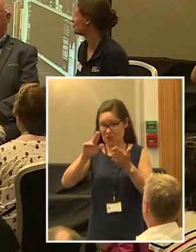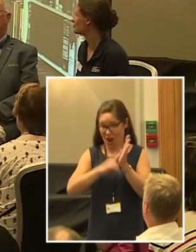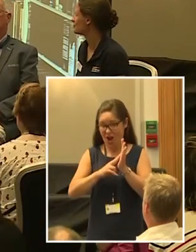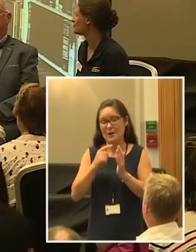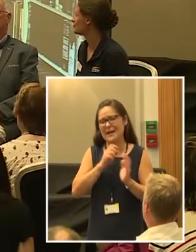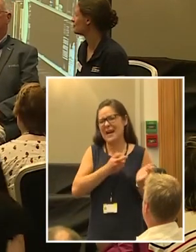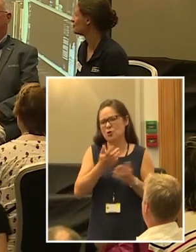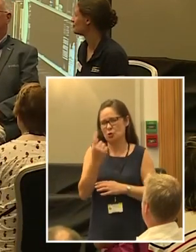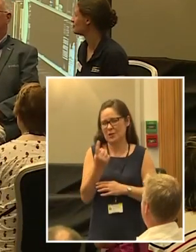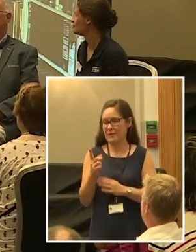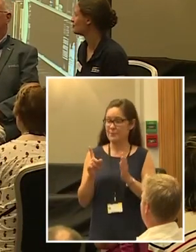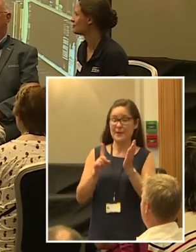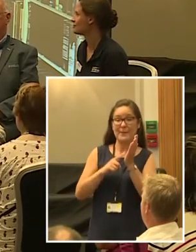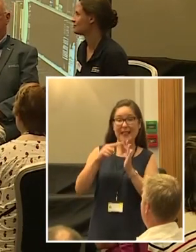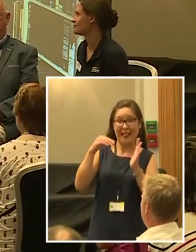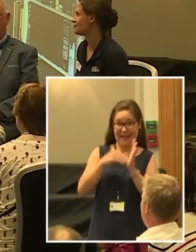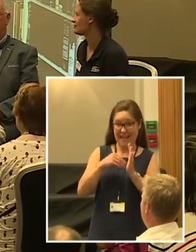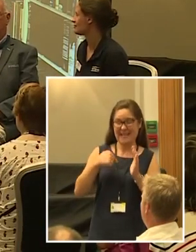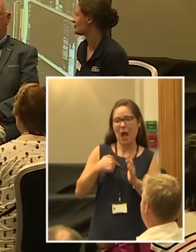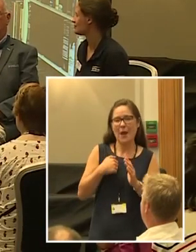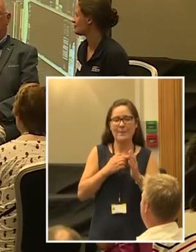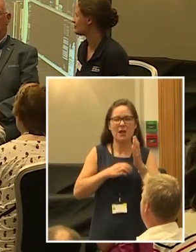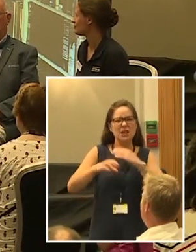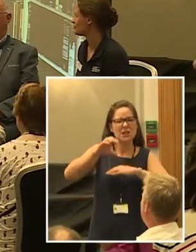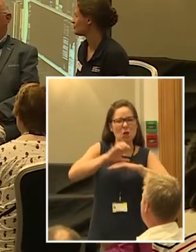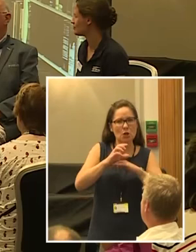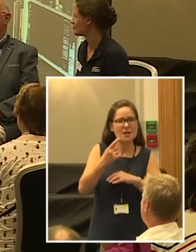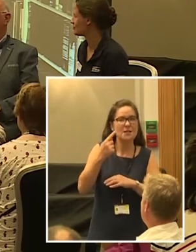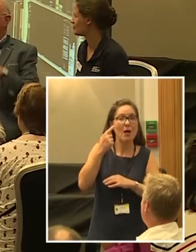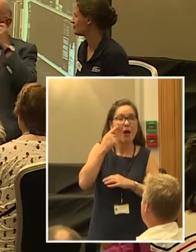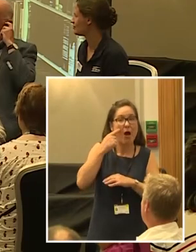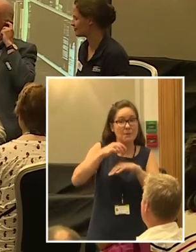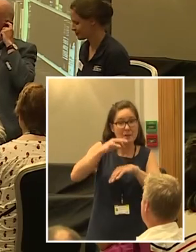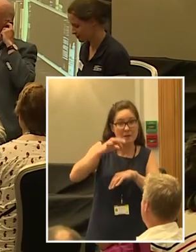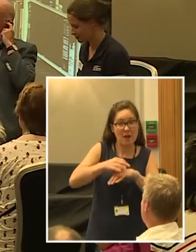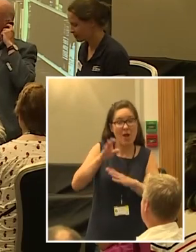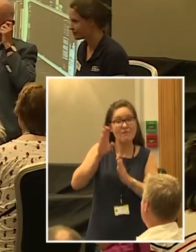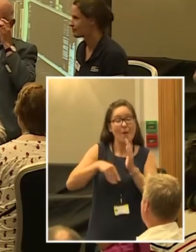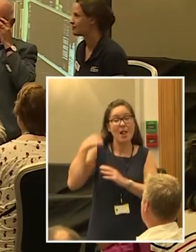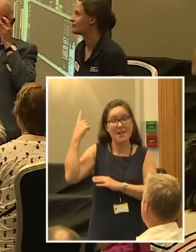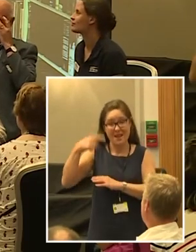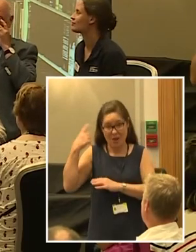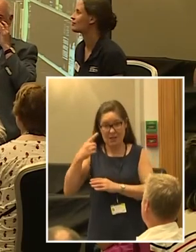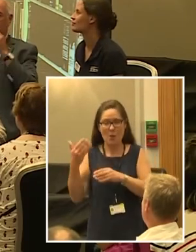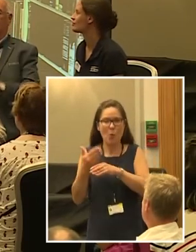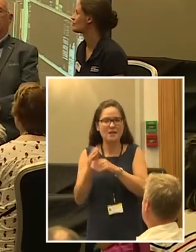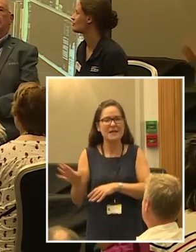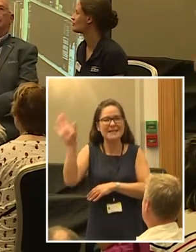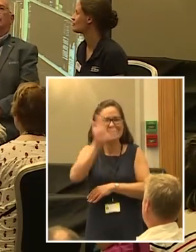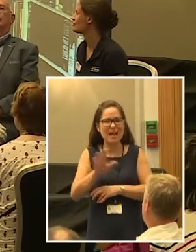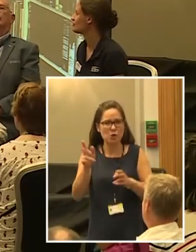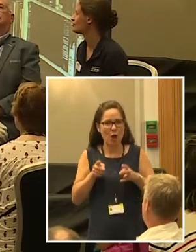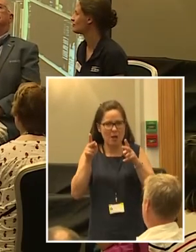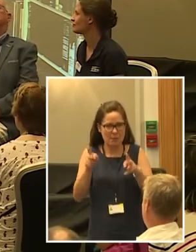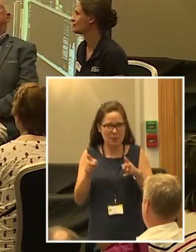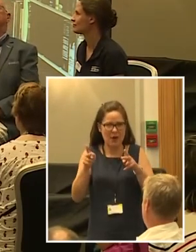Liz Graham. I'm a retired consultant ophthalmologist, primarily from St Thomas's in London, and I also worked at the National Hospital for Queen Square and